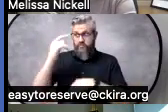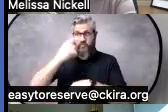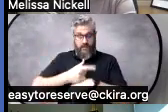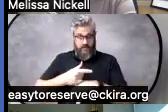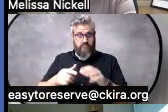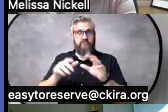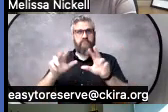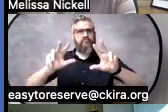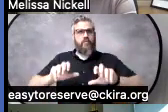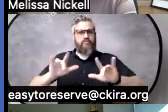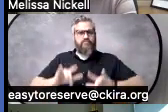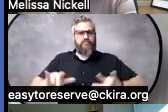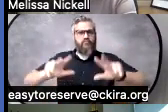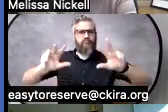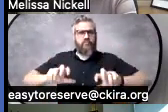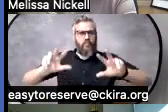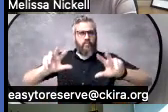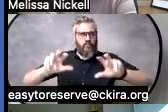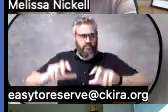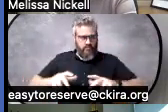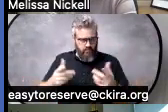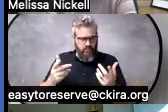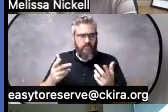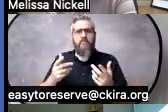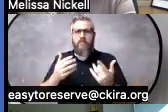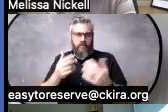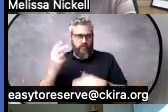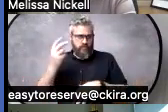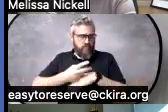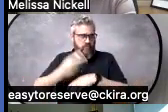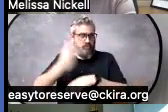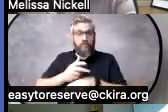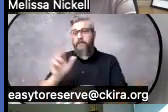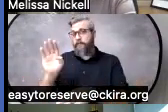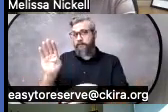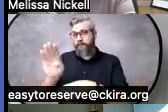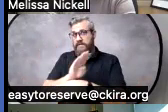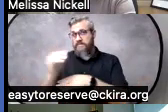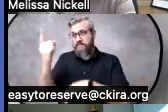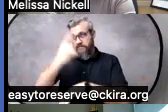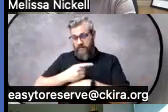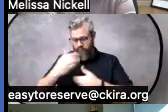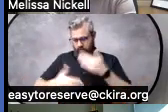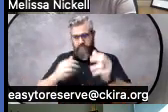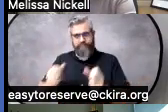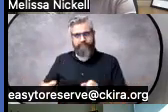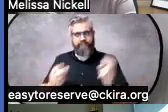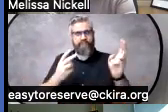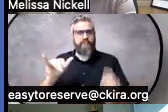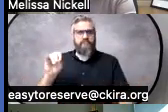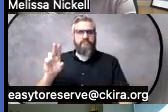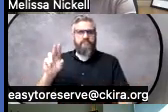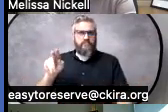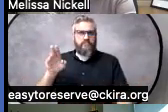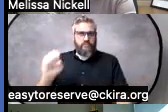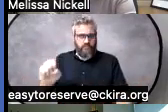being recorded. Give us 2 or 3 business days to process the recording and get that uploaded to our YouTube channel, but we will